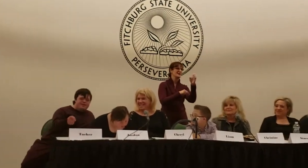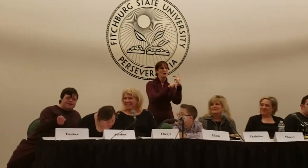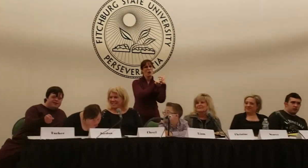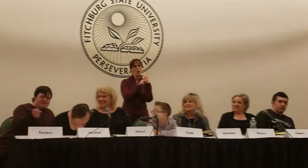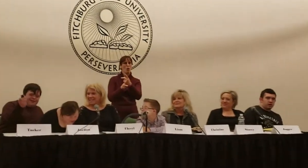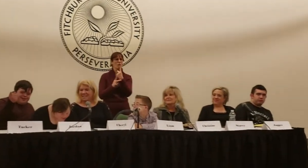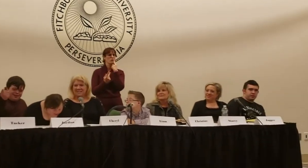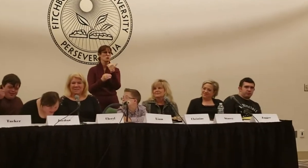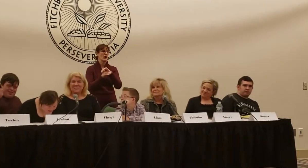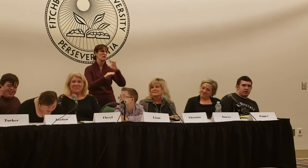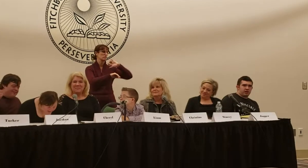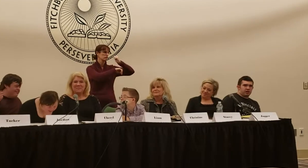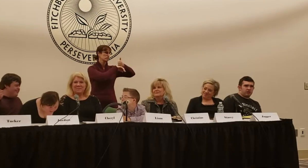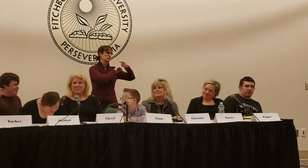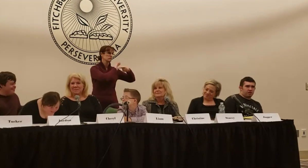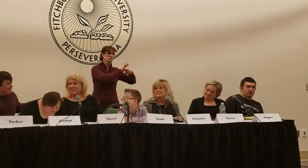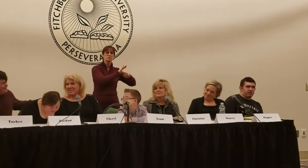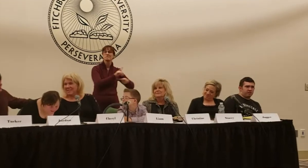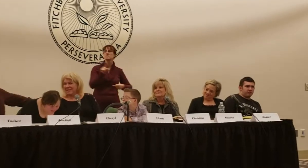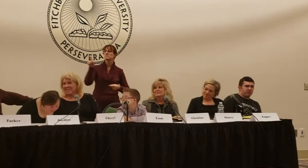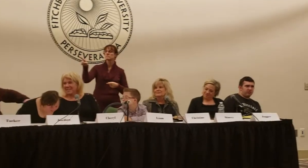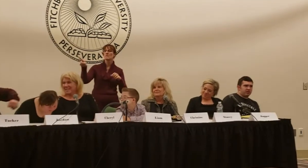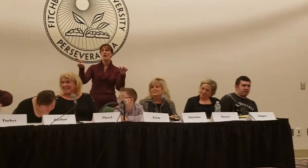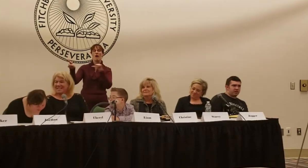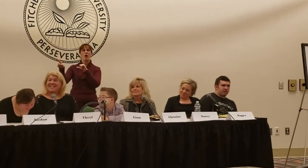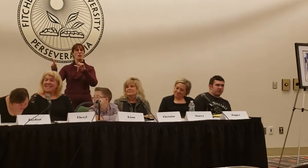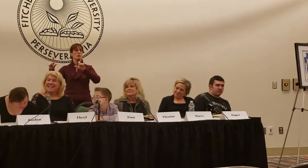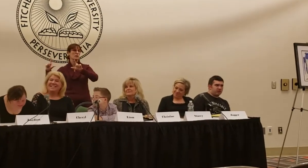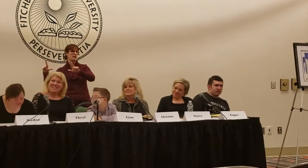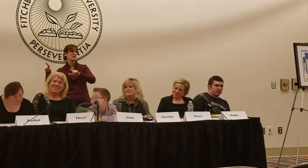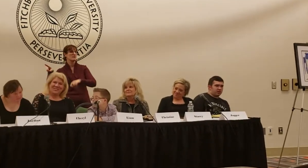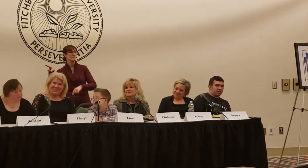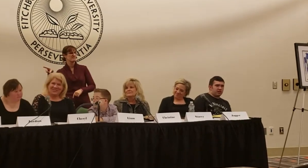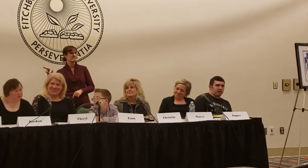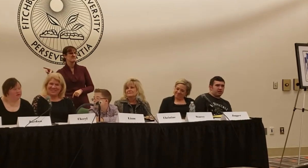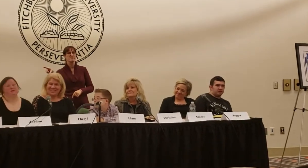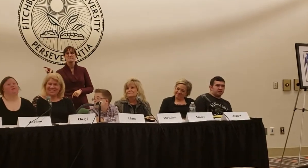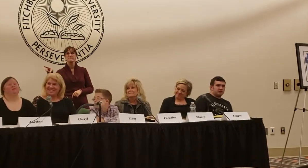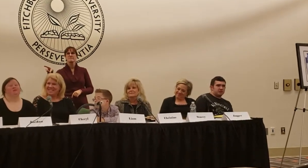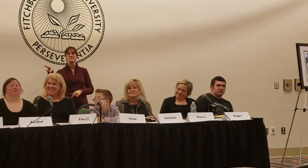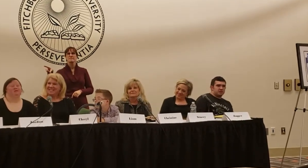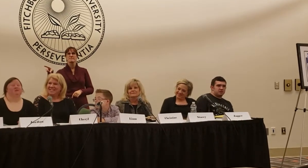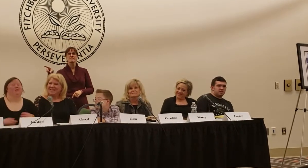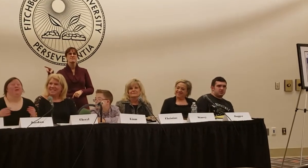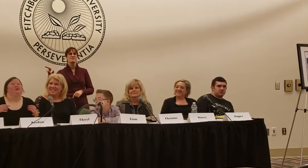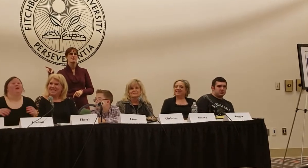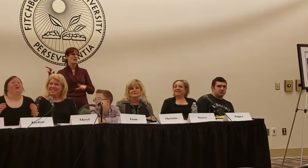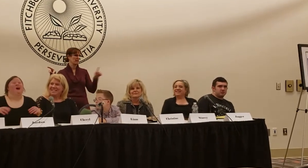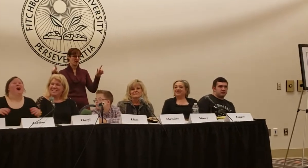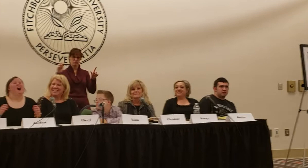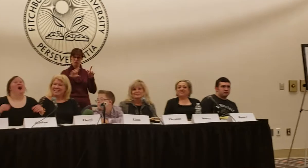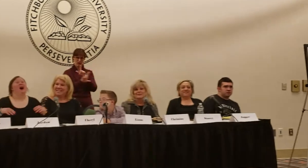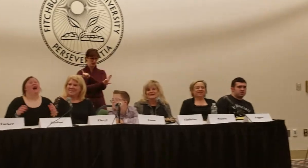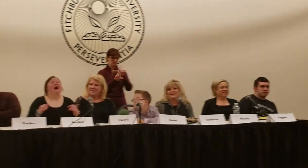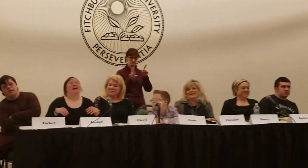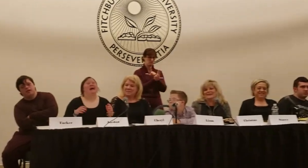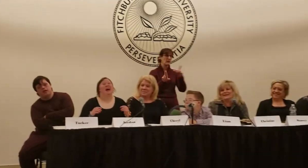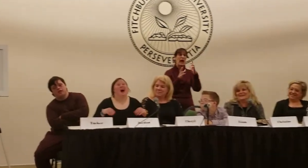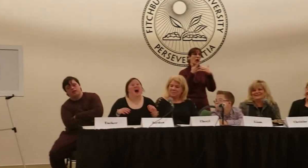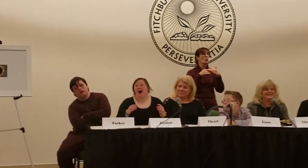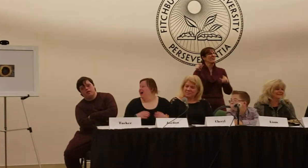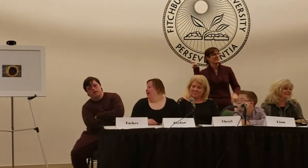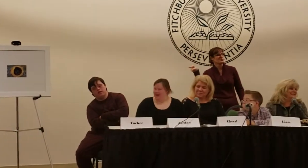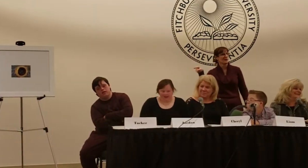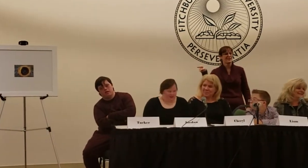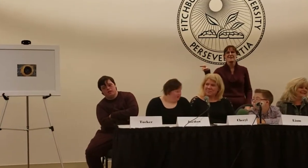The picture you see on the left, I mean on the right here, my left, your right, or the other way around, because I don't know my left from my right, evidently,